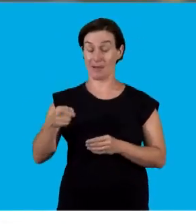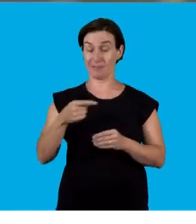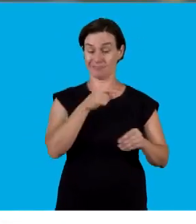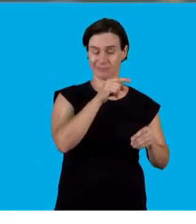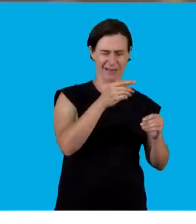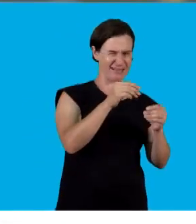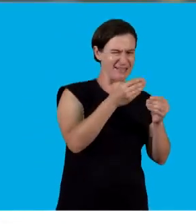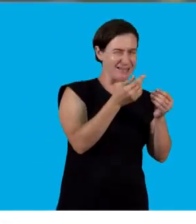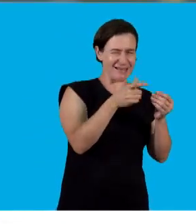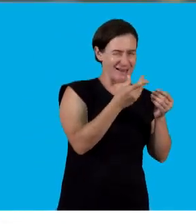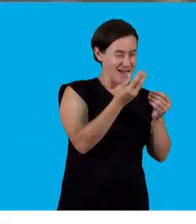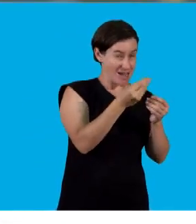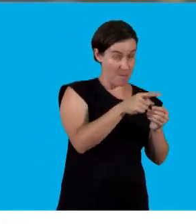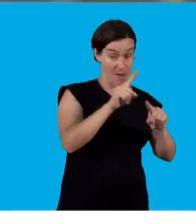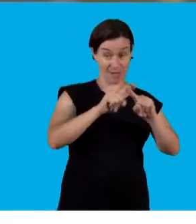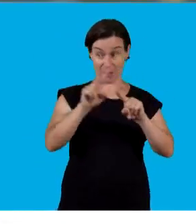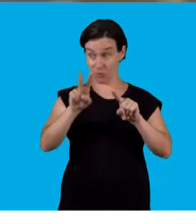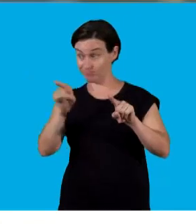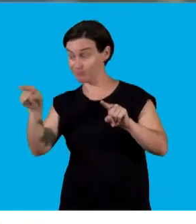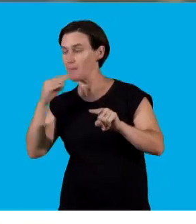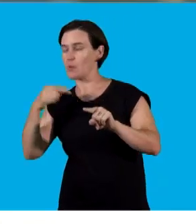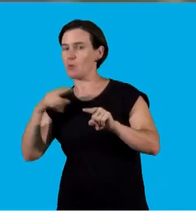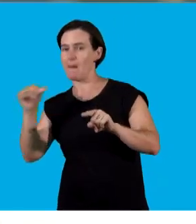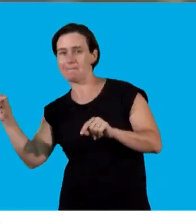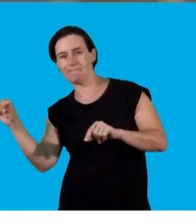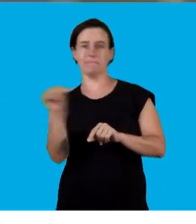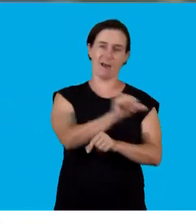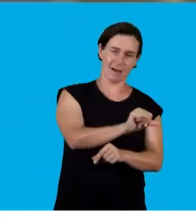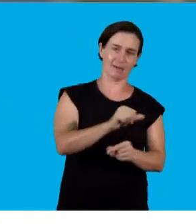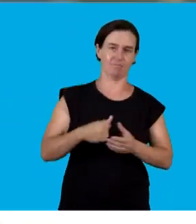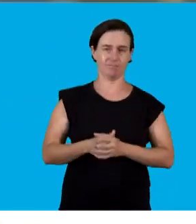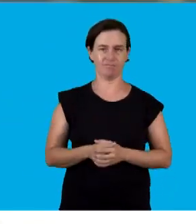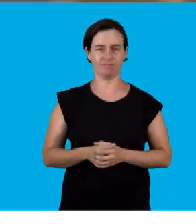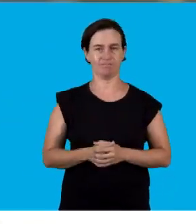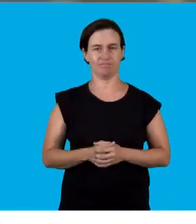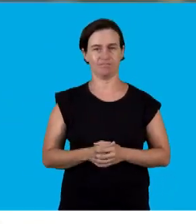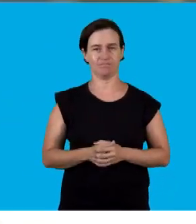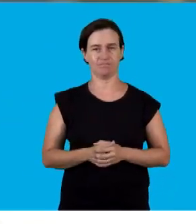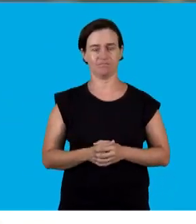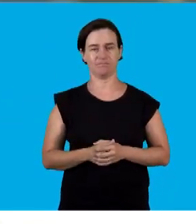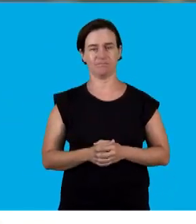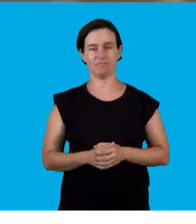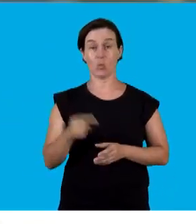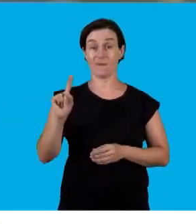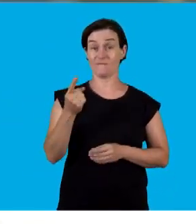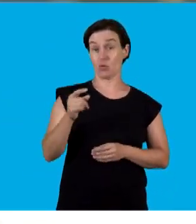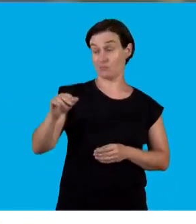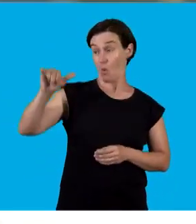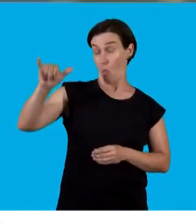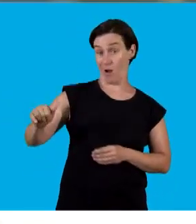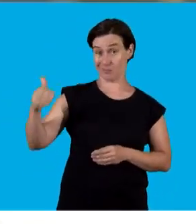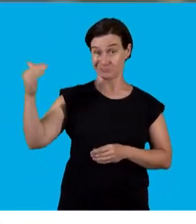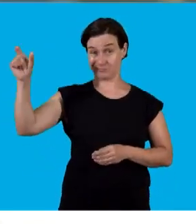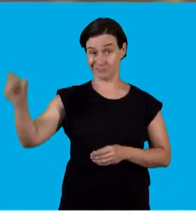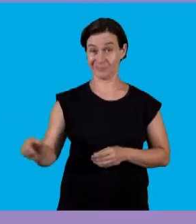to move backwards because we have the answer. We want to know what we initially started with. So our first output